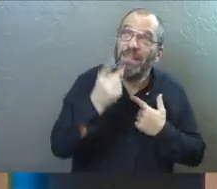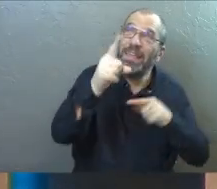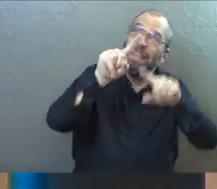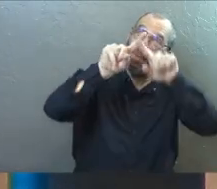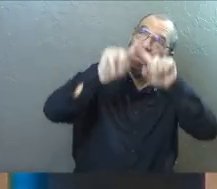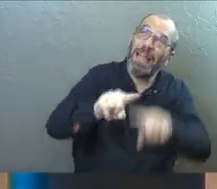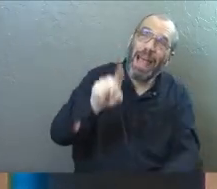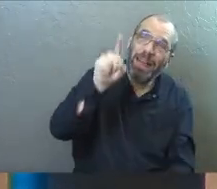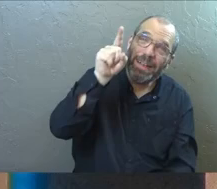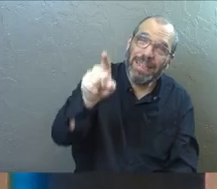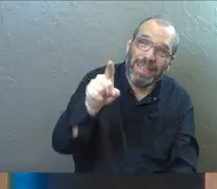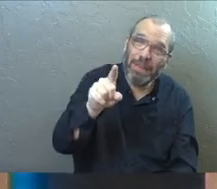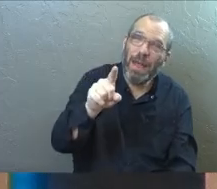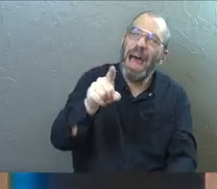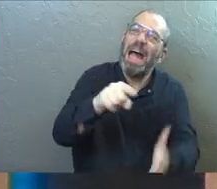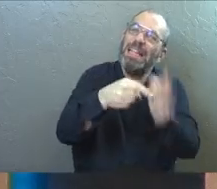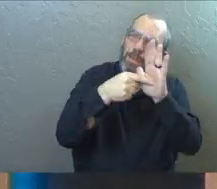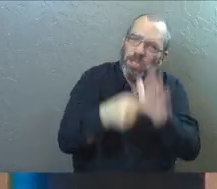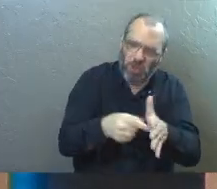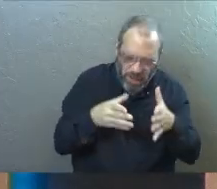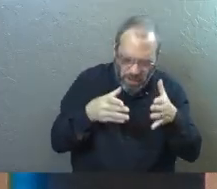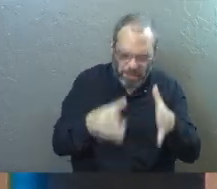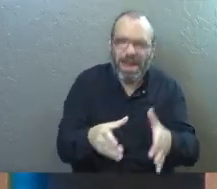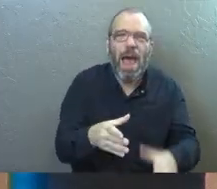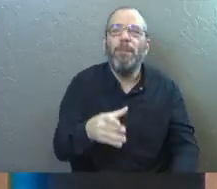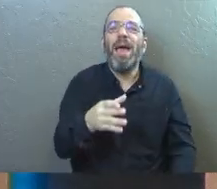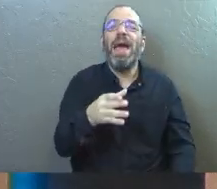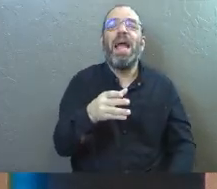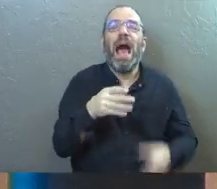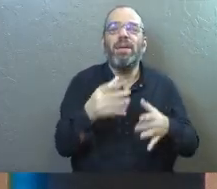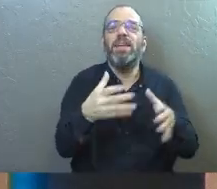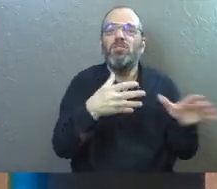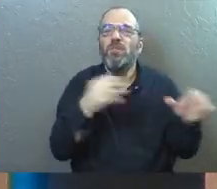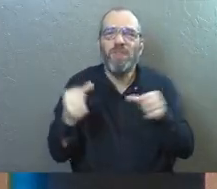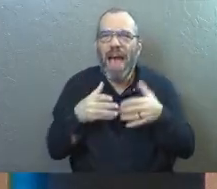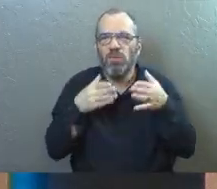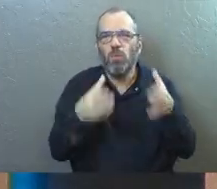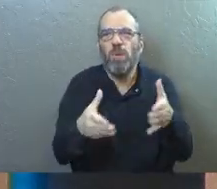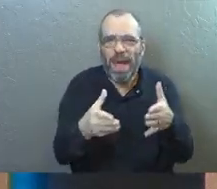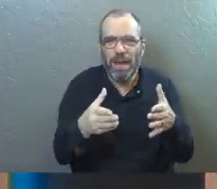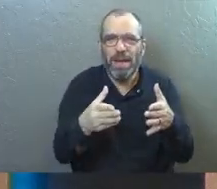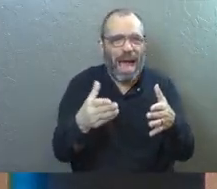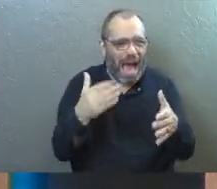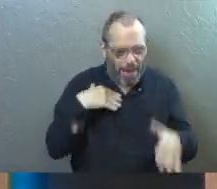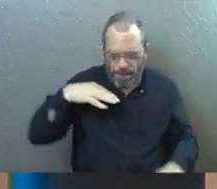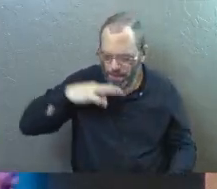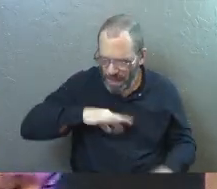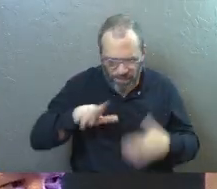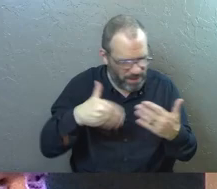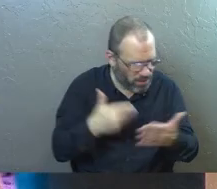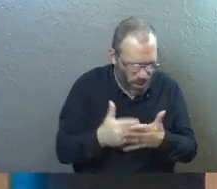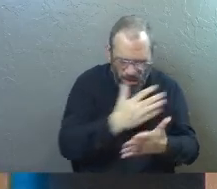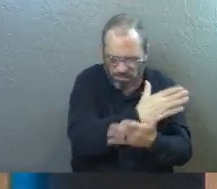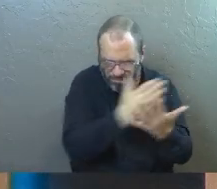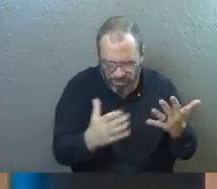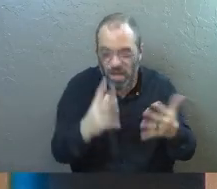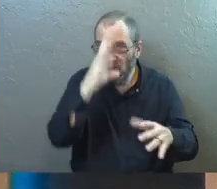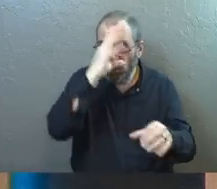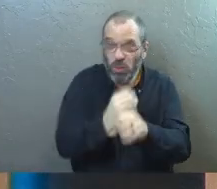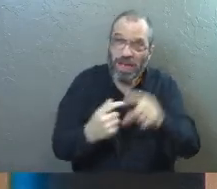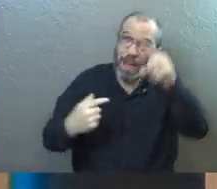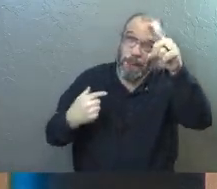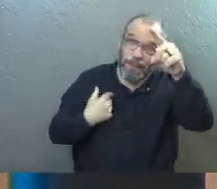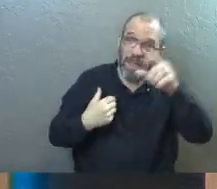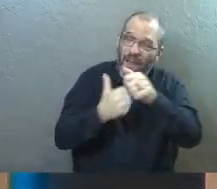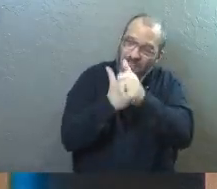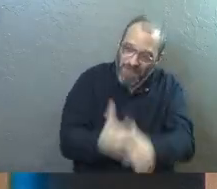can rely on him. He's like, I'll show you which path to take. Matter of fact, I'll get you there the fastest. You know what I mean? I've got all the benefits in the midst of it. You just trust me.